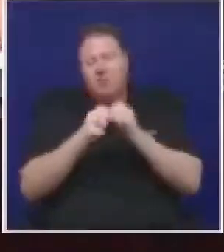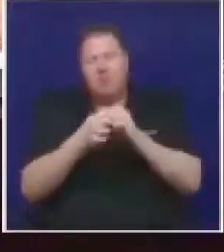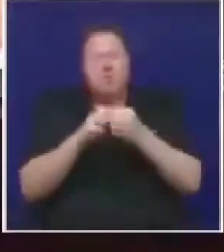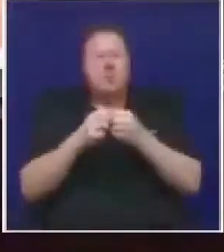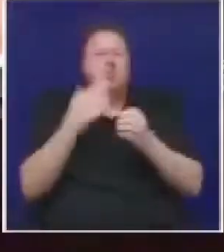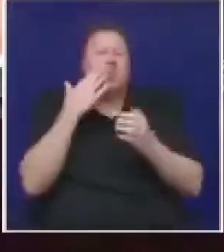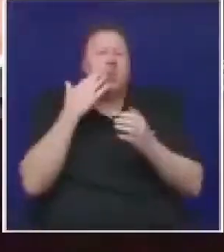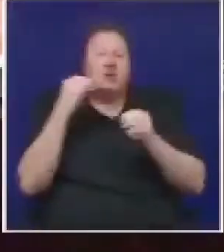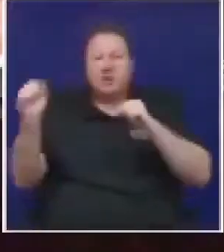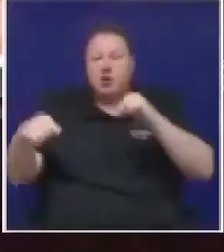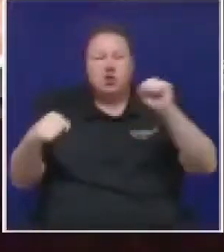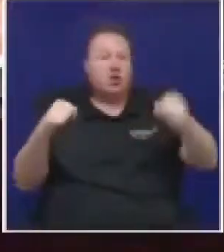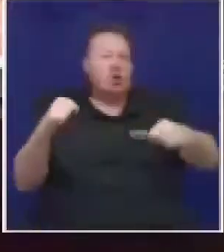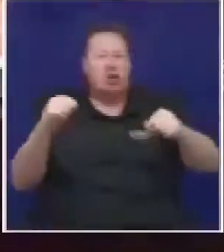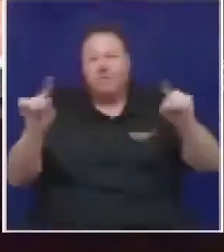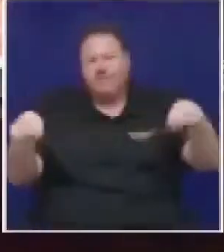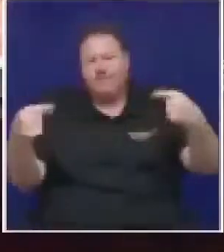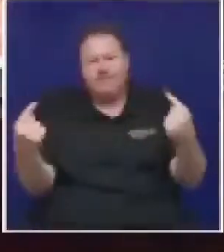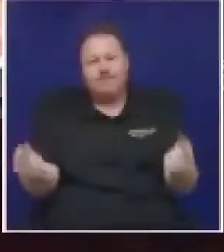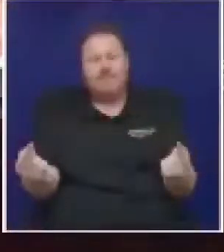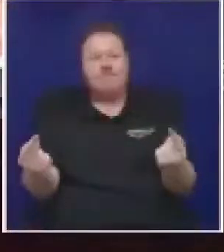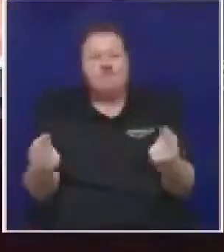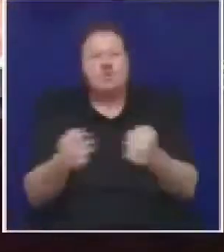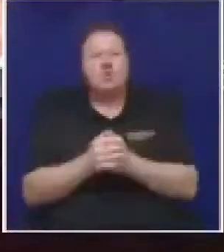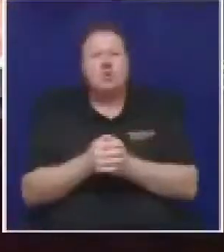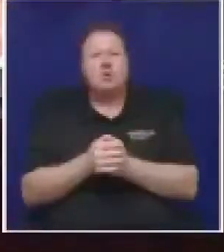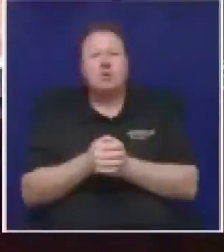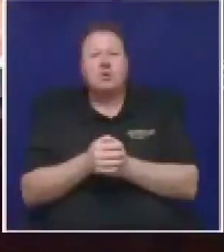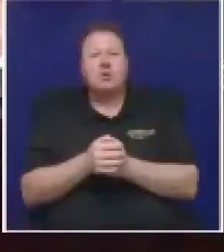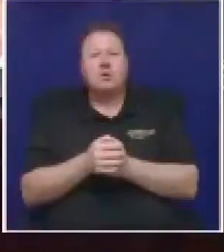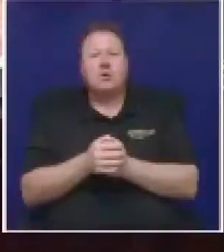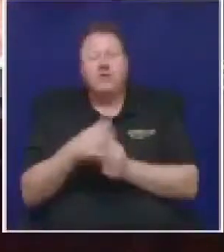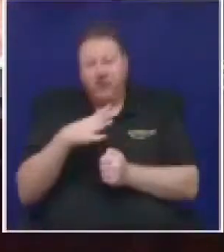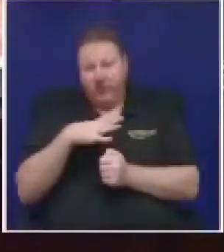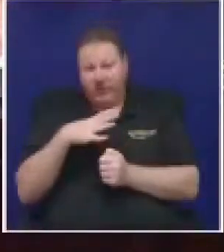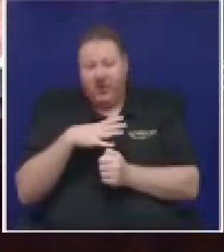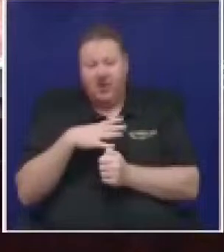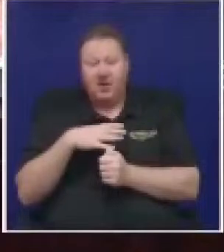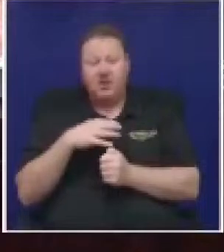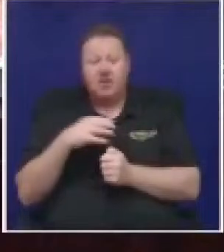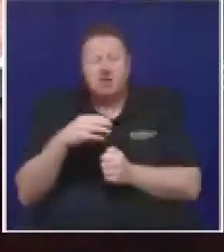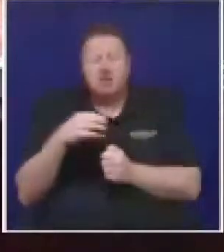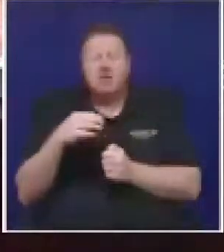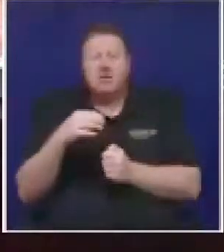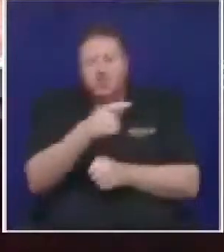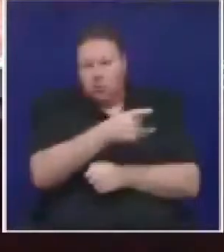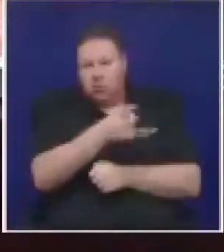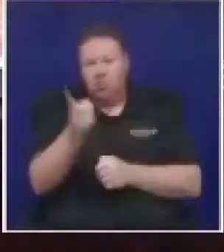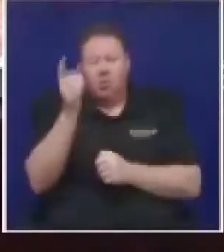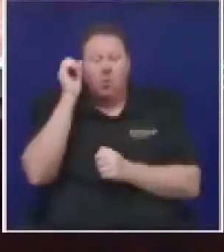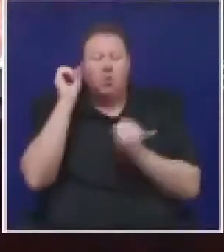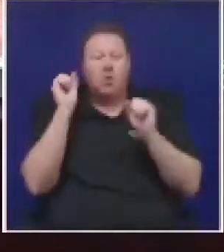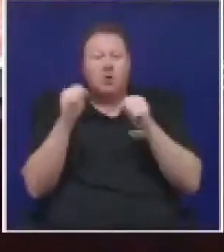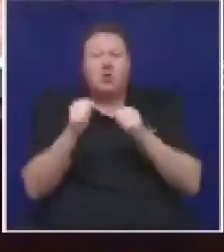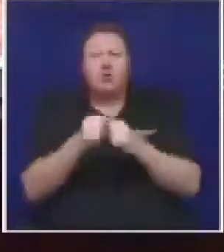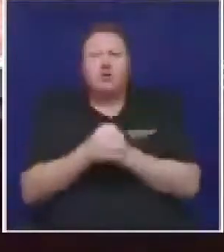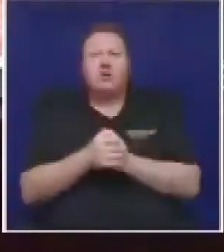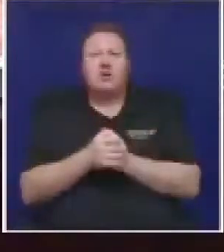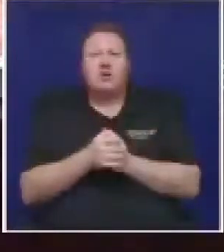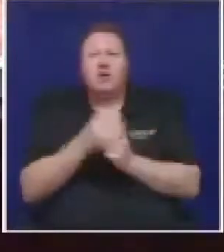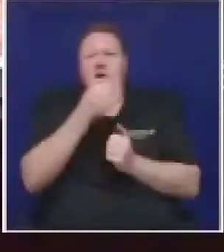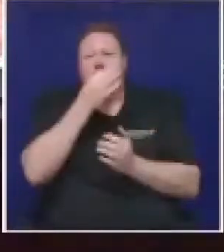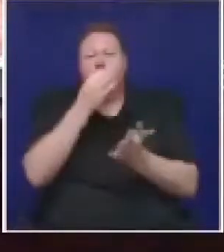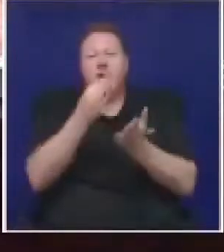reached. Through these terms of reference, we have agreed that the clearinghouse mechanisms serves as a